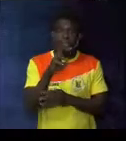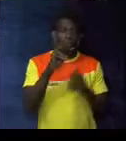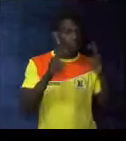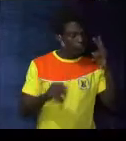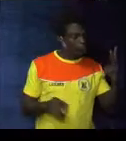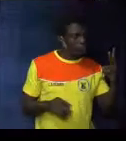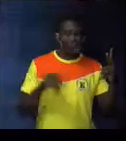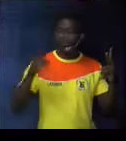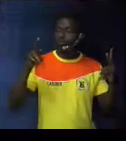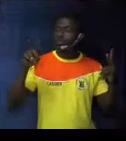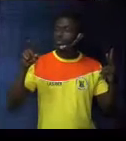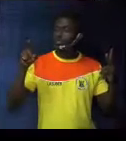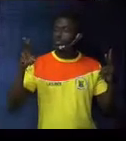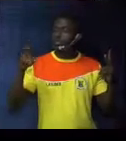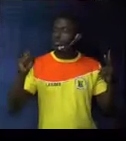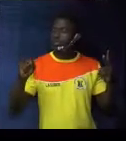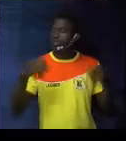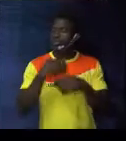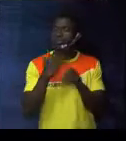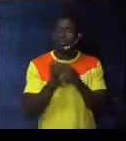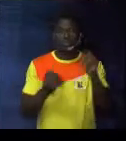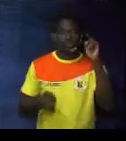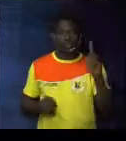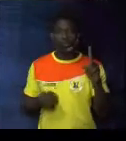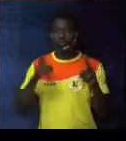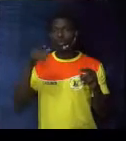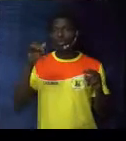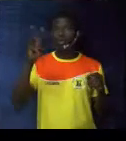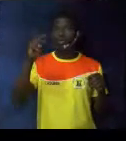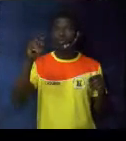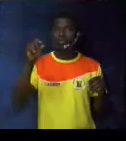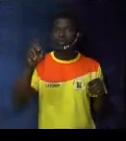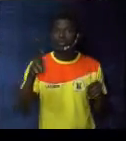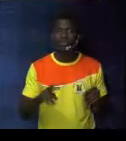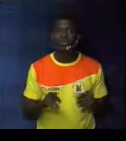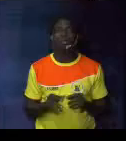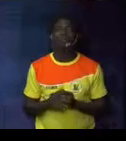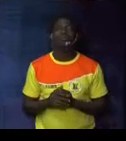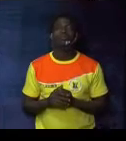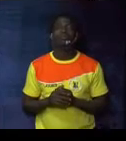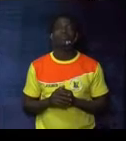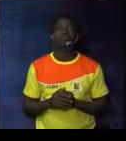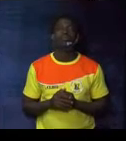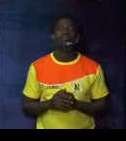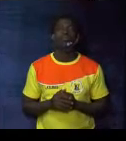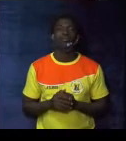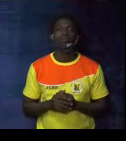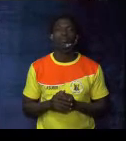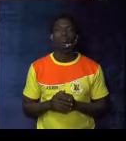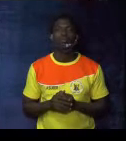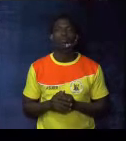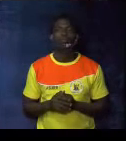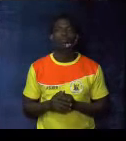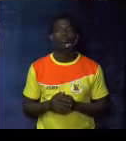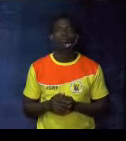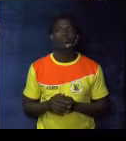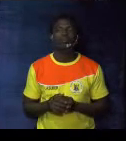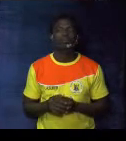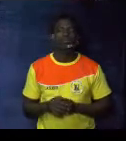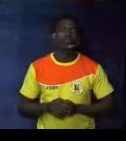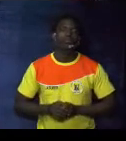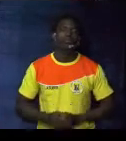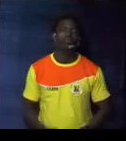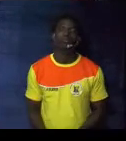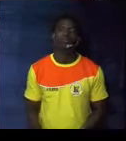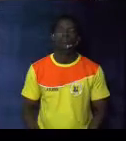We say 2 radius make 1 diameter. Say that with me. 2 radius make 1 diameter. Or 2 radii make